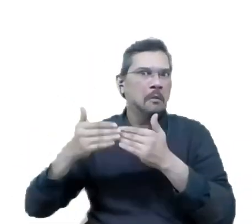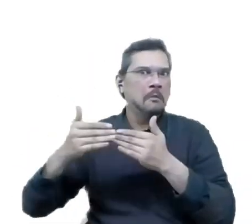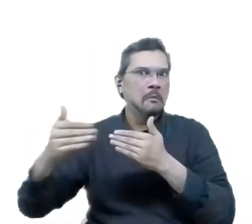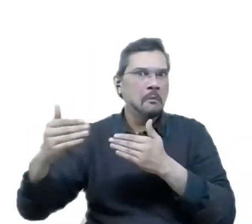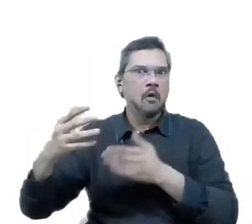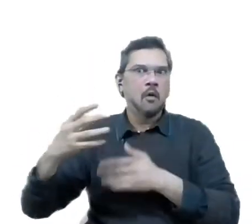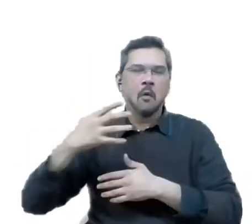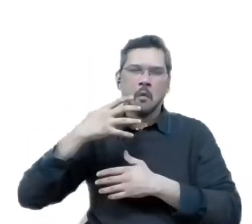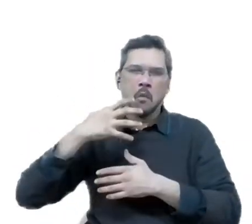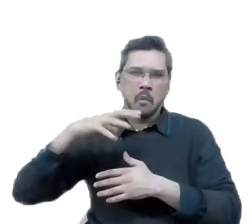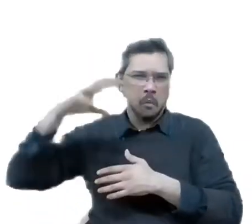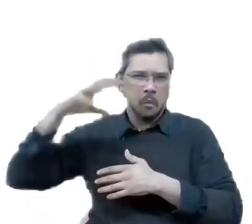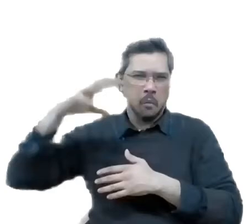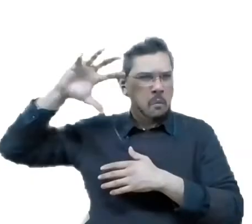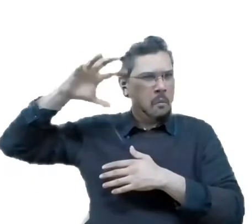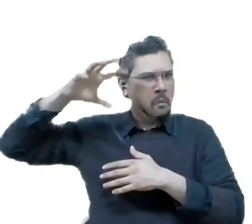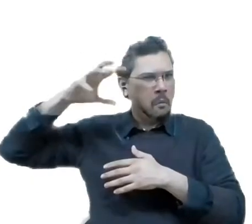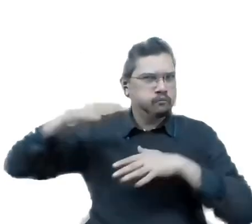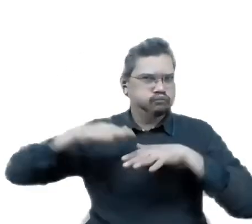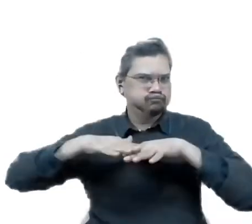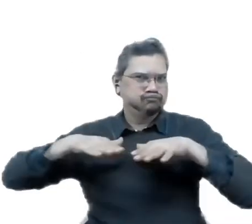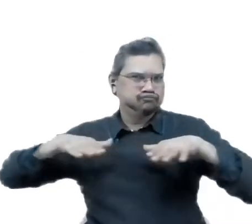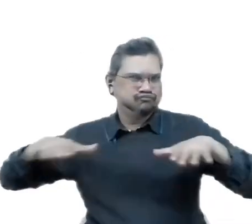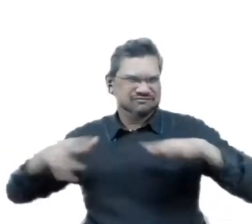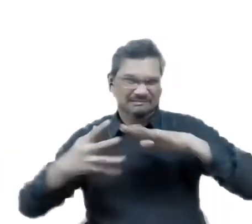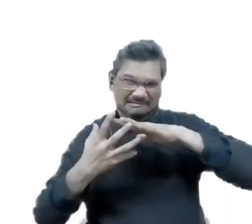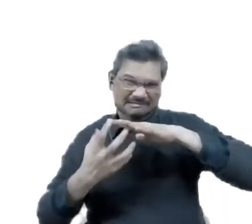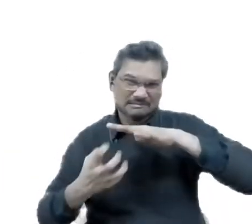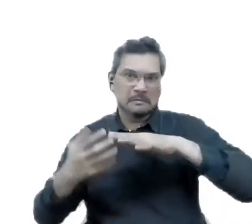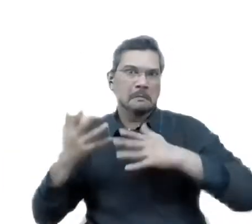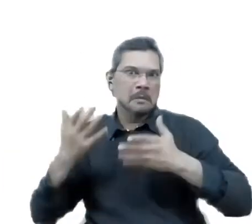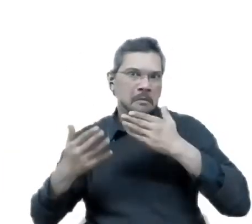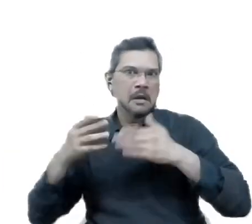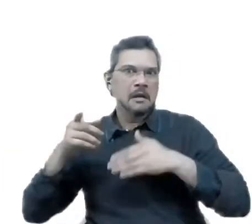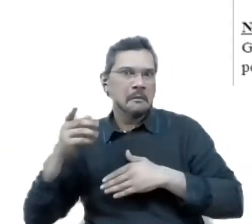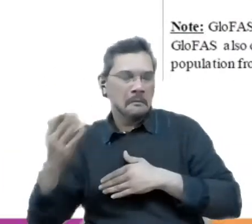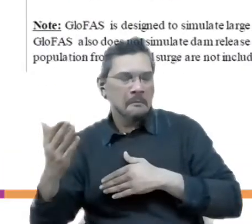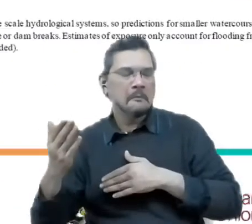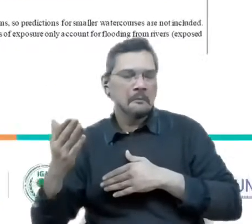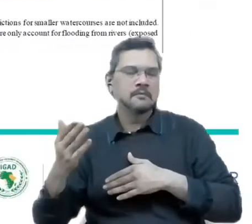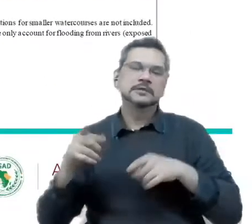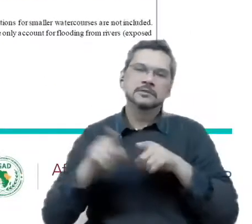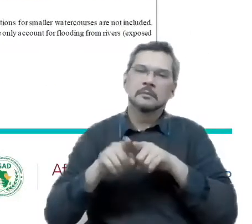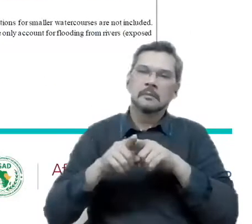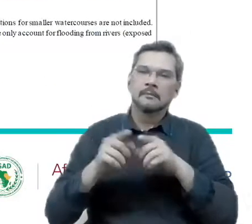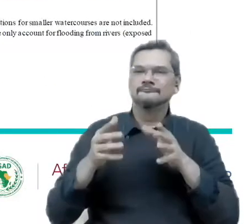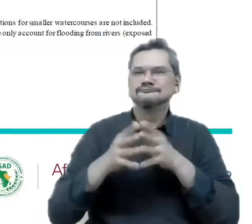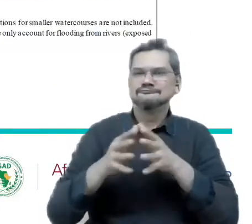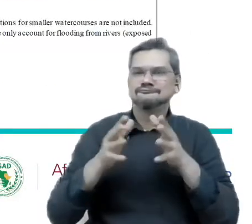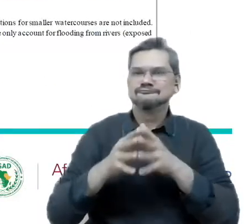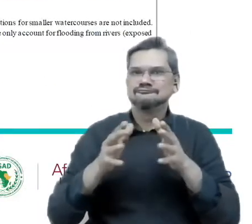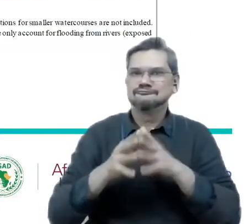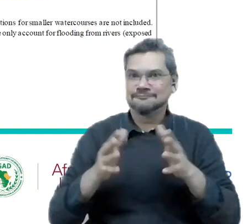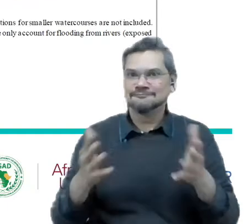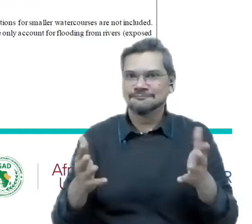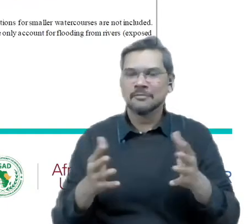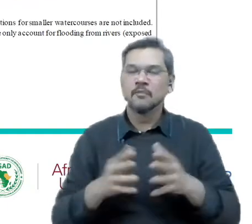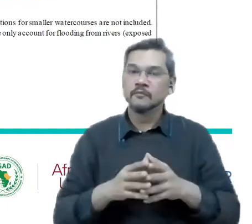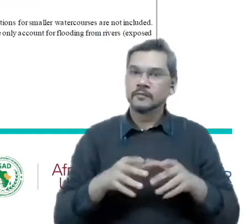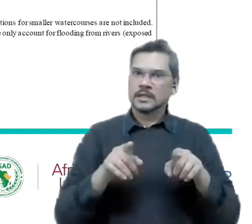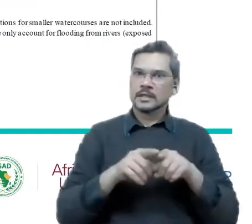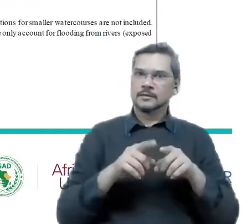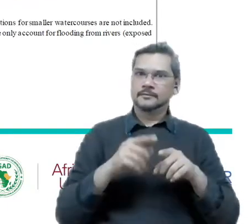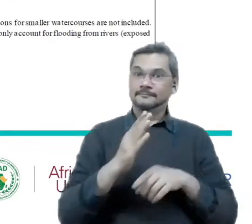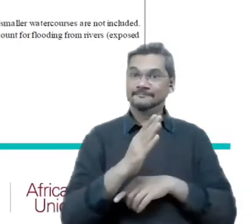Now, on the right-hand side of the screen, and this would be my very last point, is an example of when we're in the middle of an emergency, what